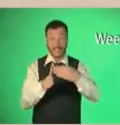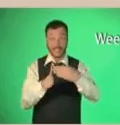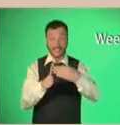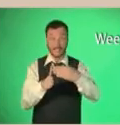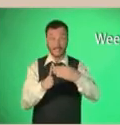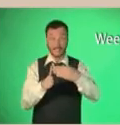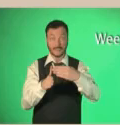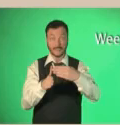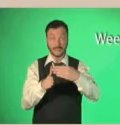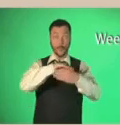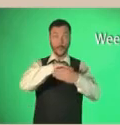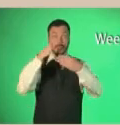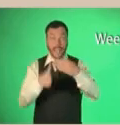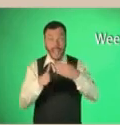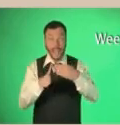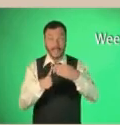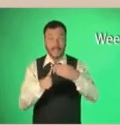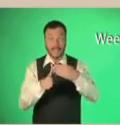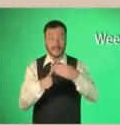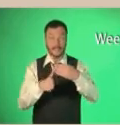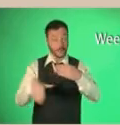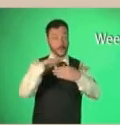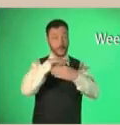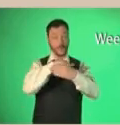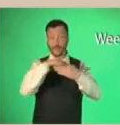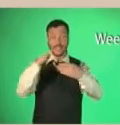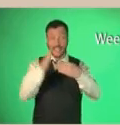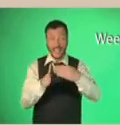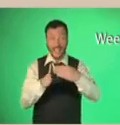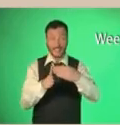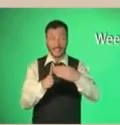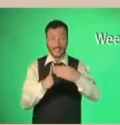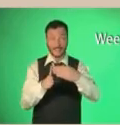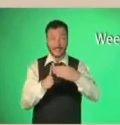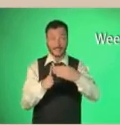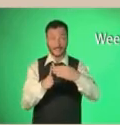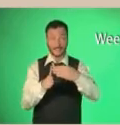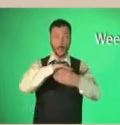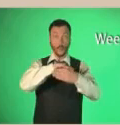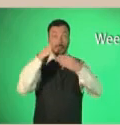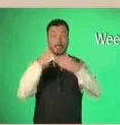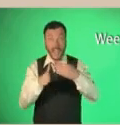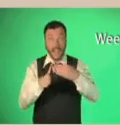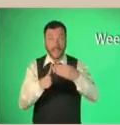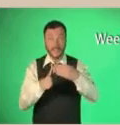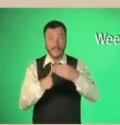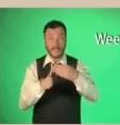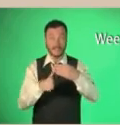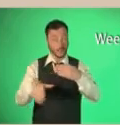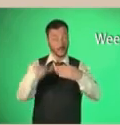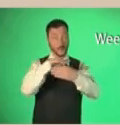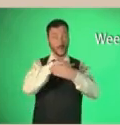to translate a letter, it would be trying to translate a word that it's based on a